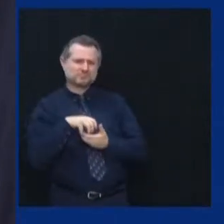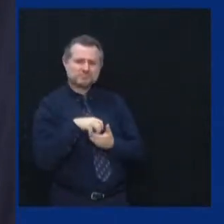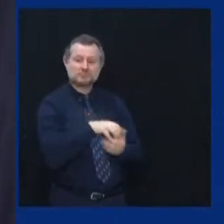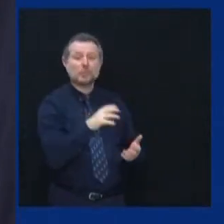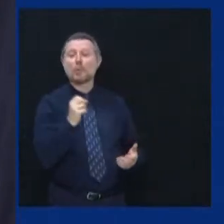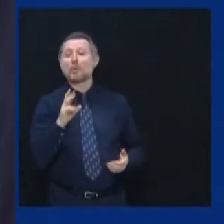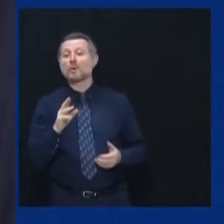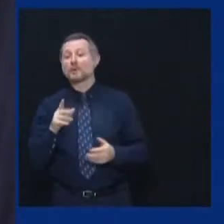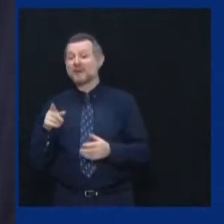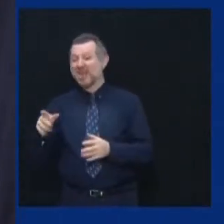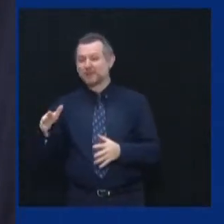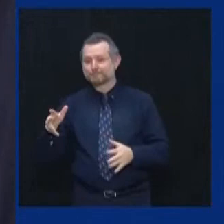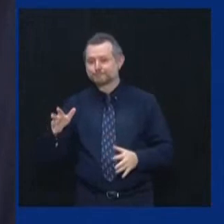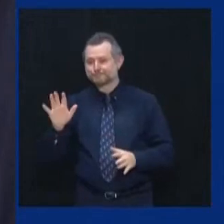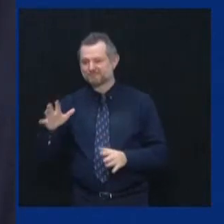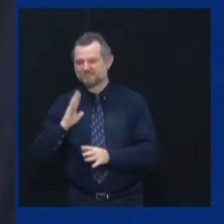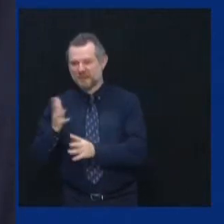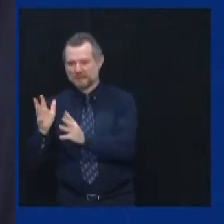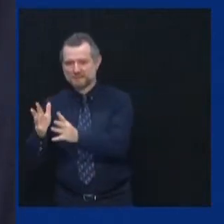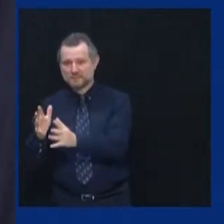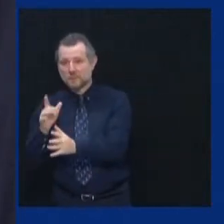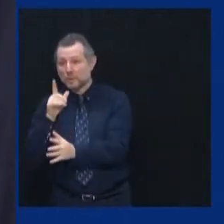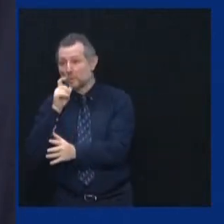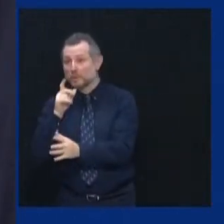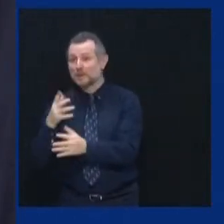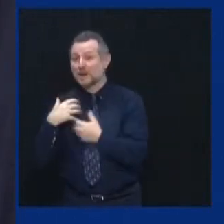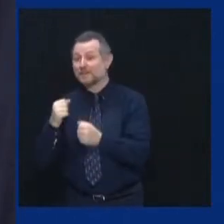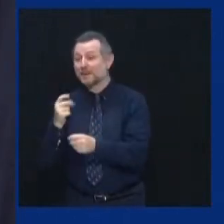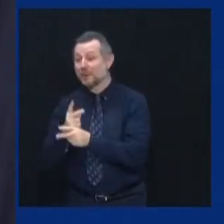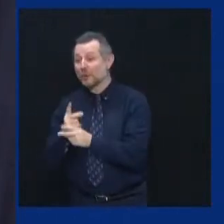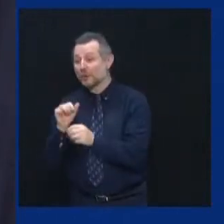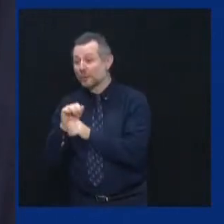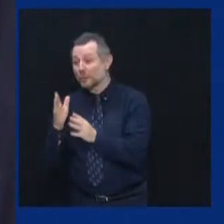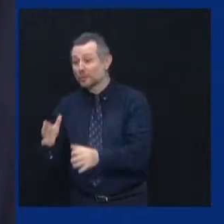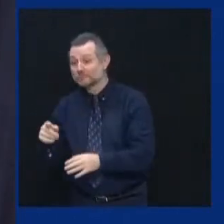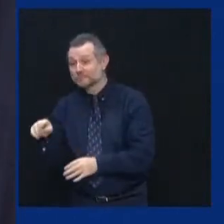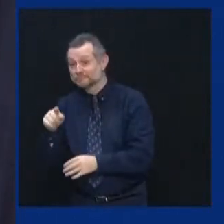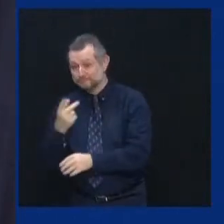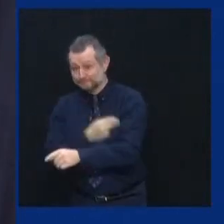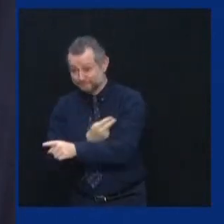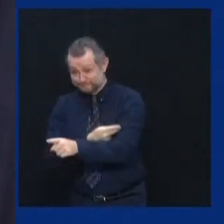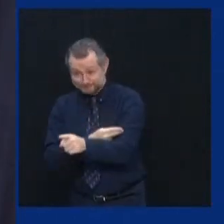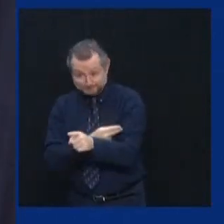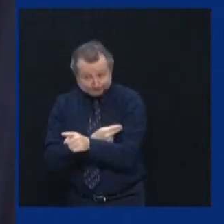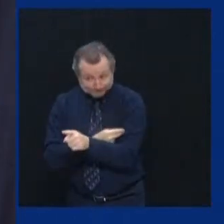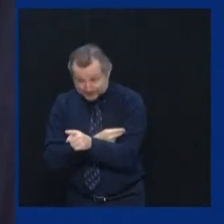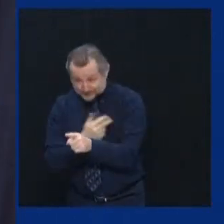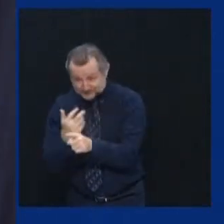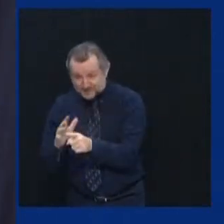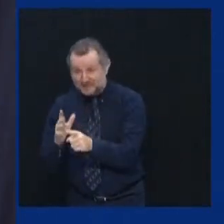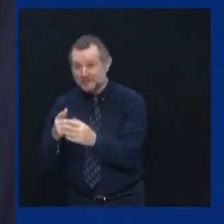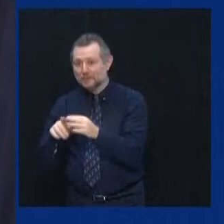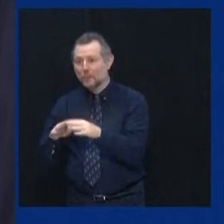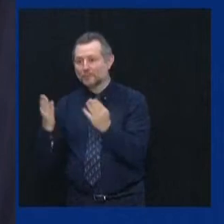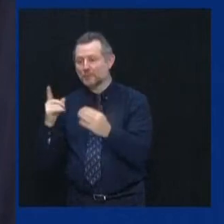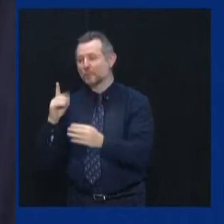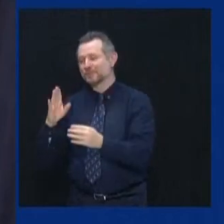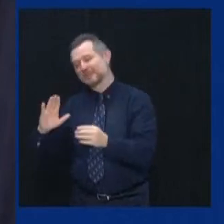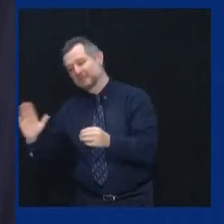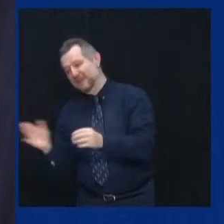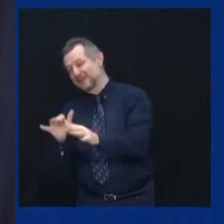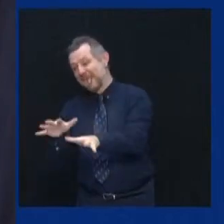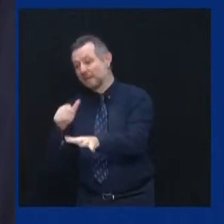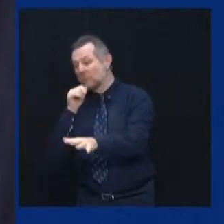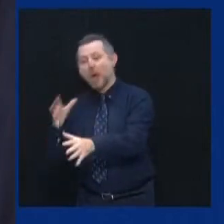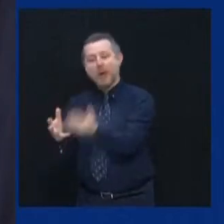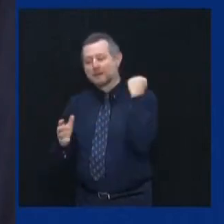hospitals, prioritize healthcare workers, open it up to 1B people